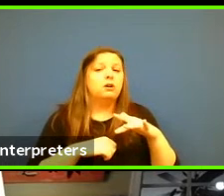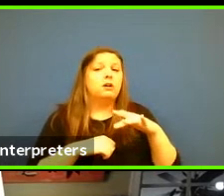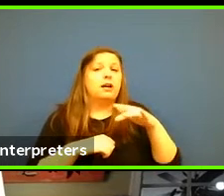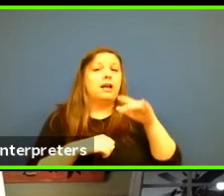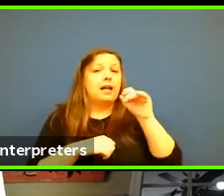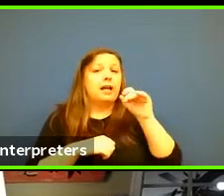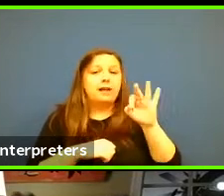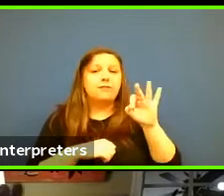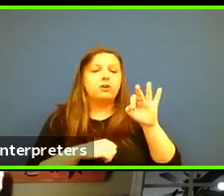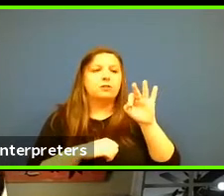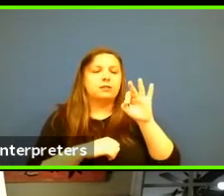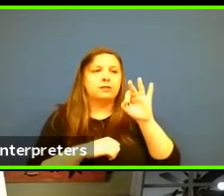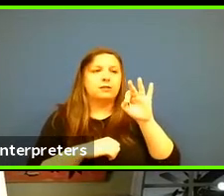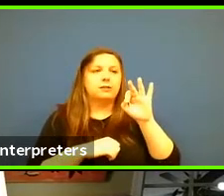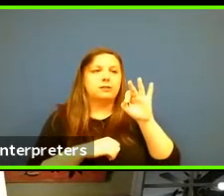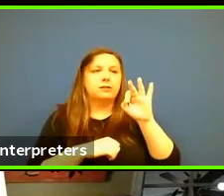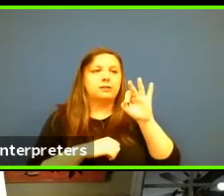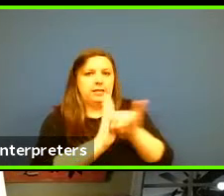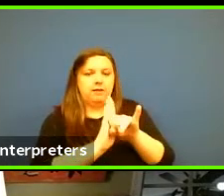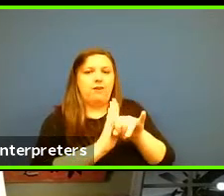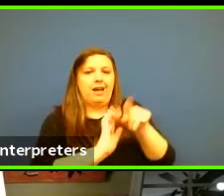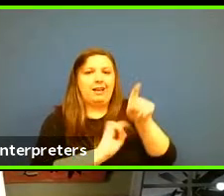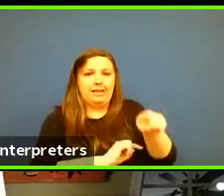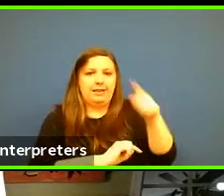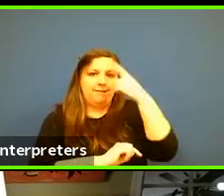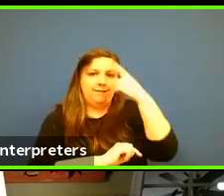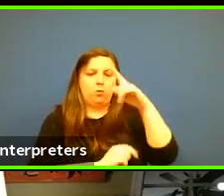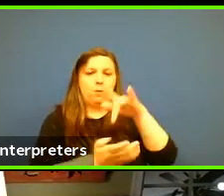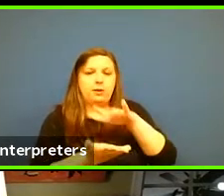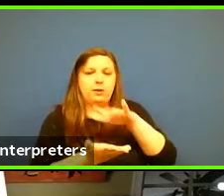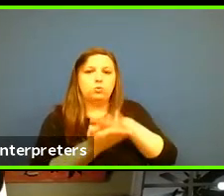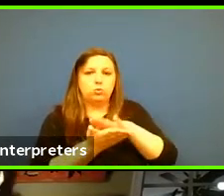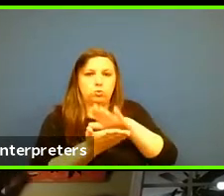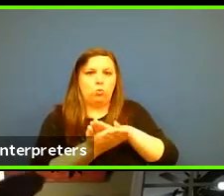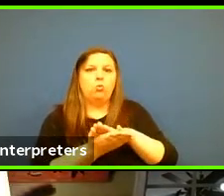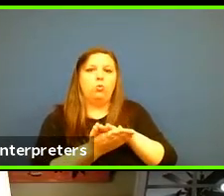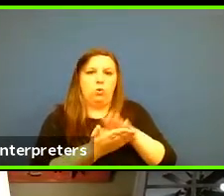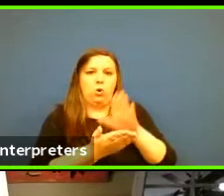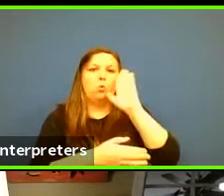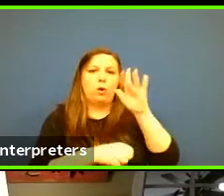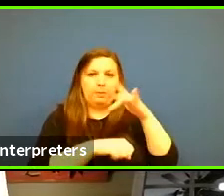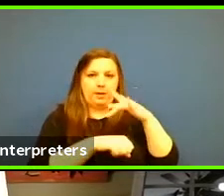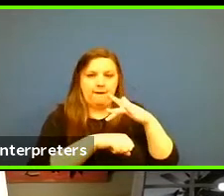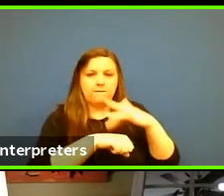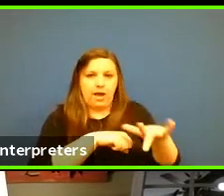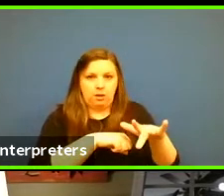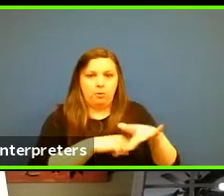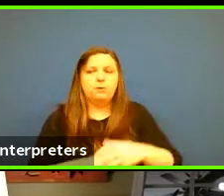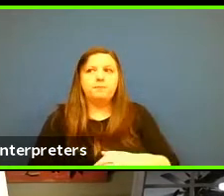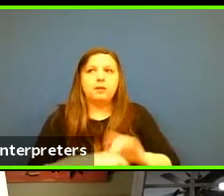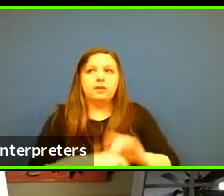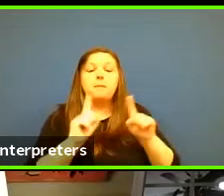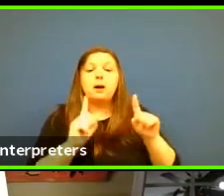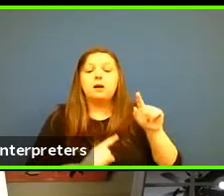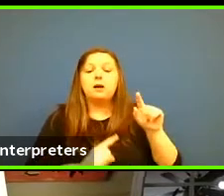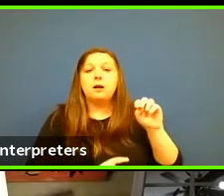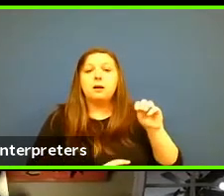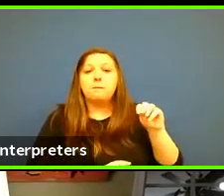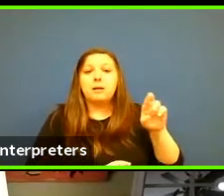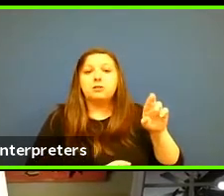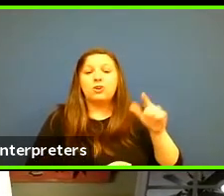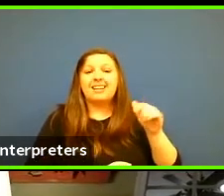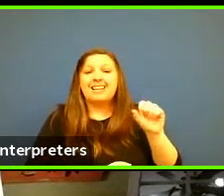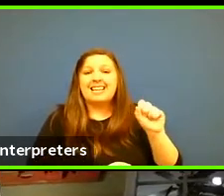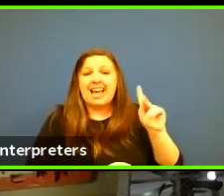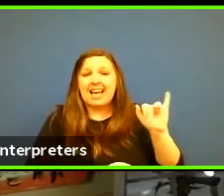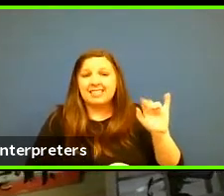an identified need for middle school, then they will be available. But Mr. Gaskins, I don't know, or is Ms.